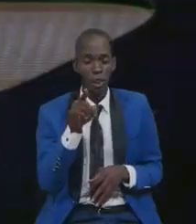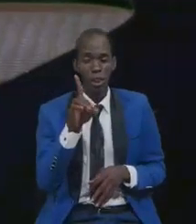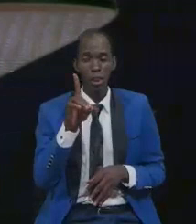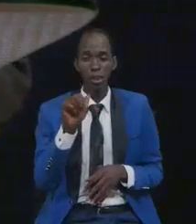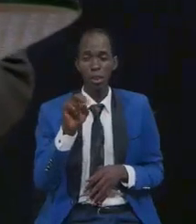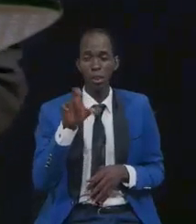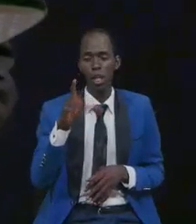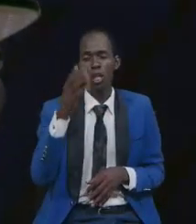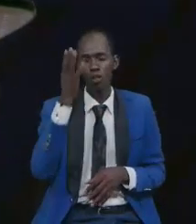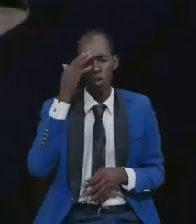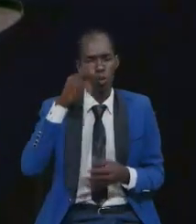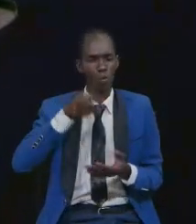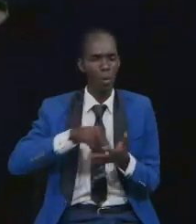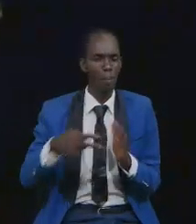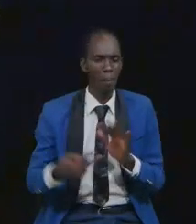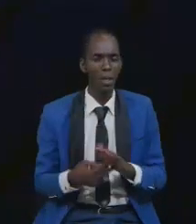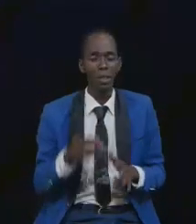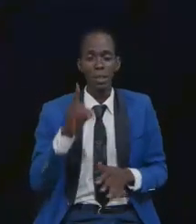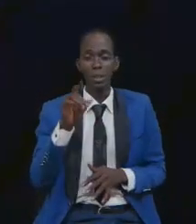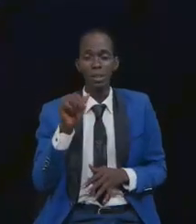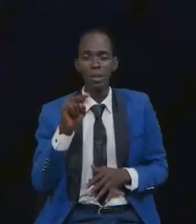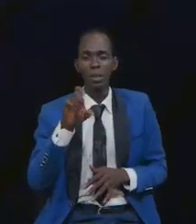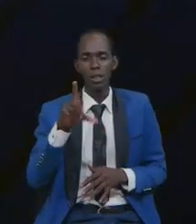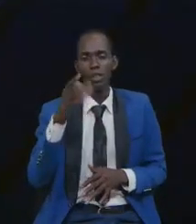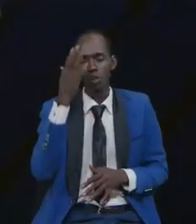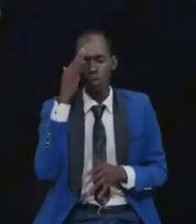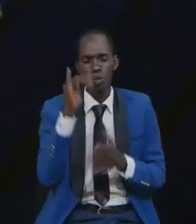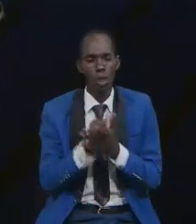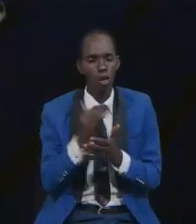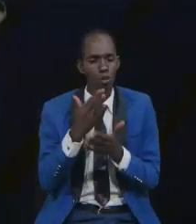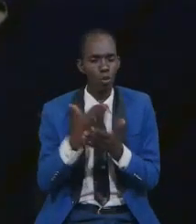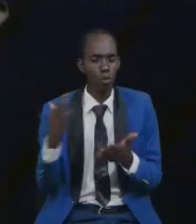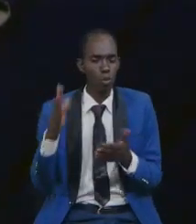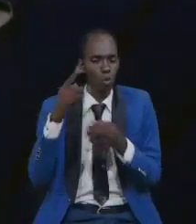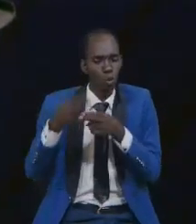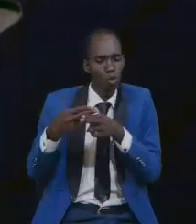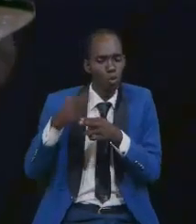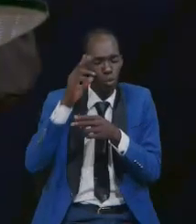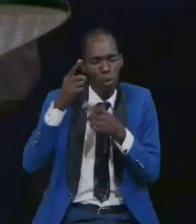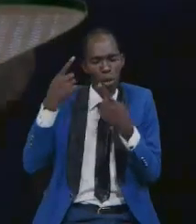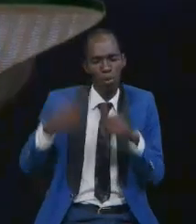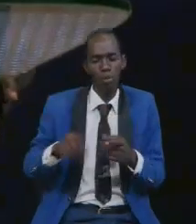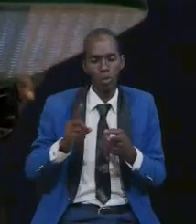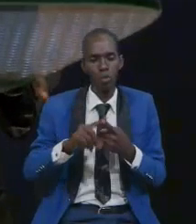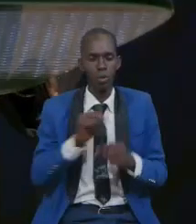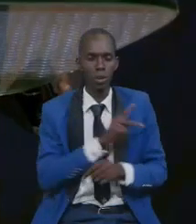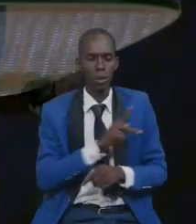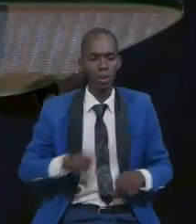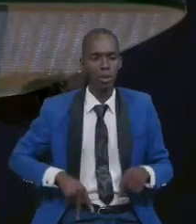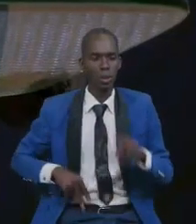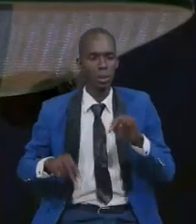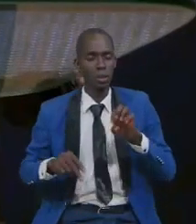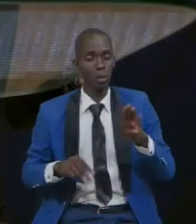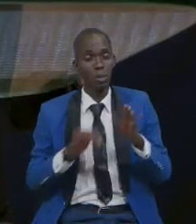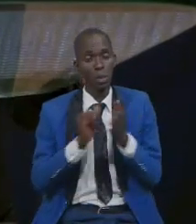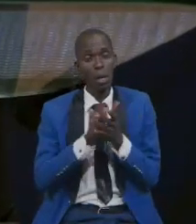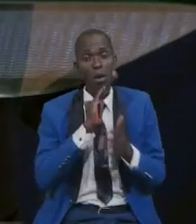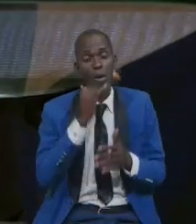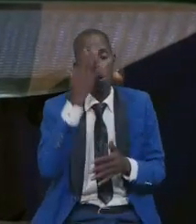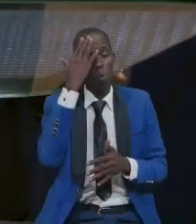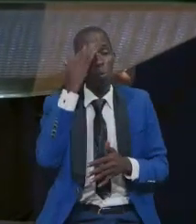that something was coming upon King Nebuchadnezzar. He was astonished